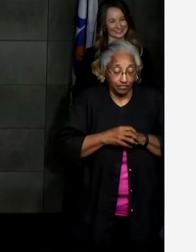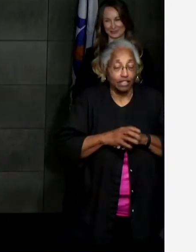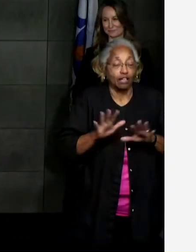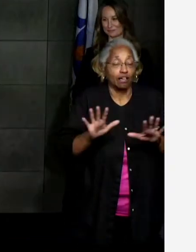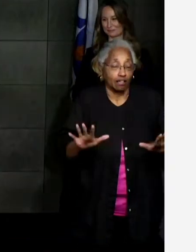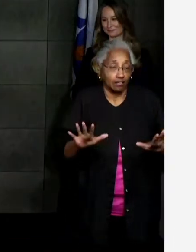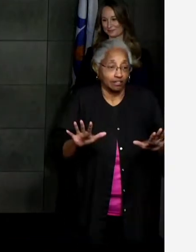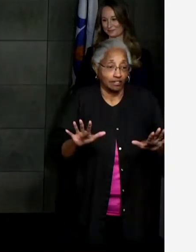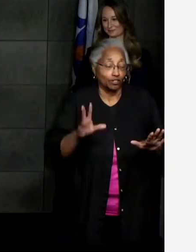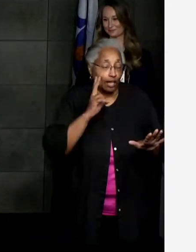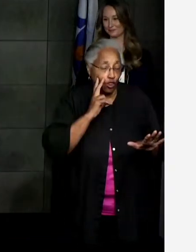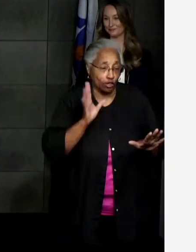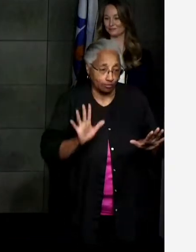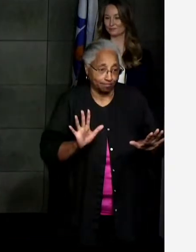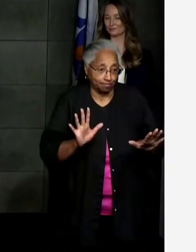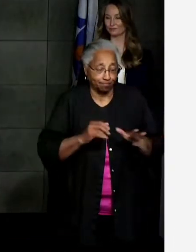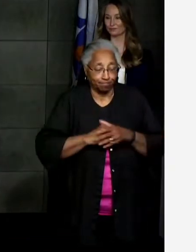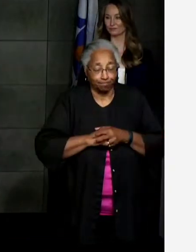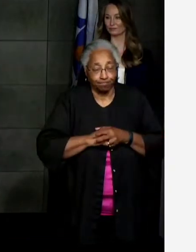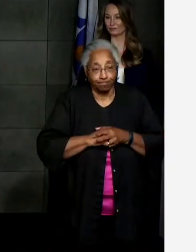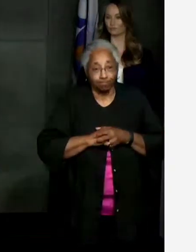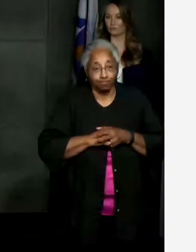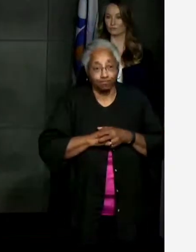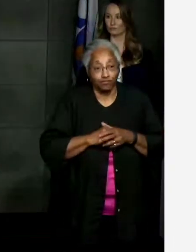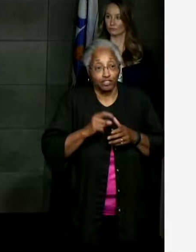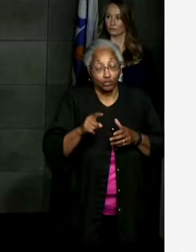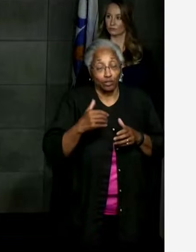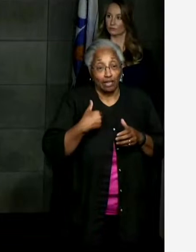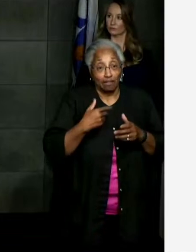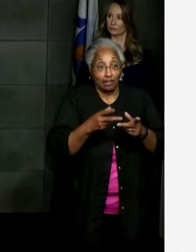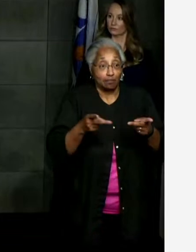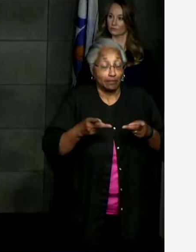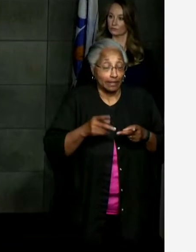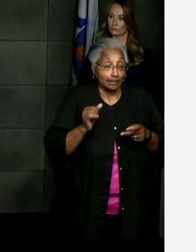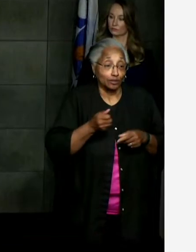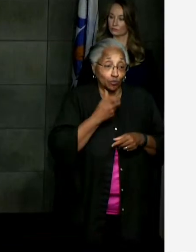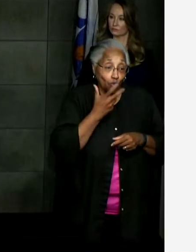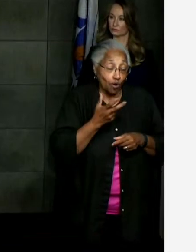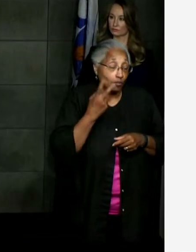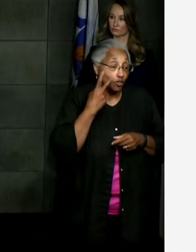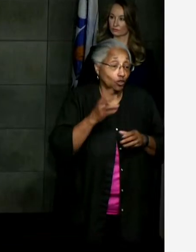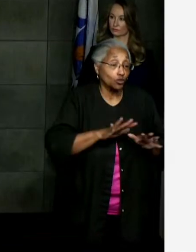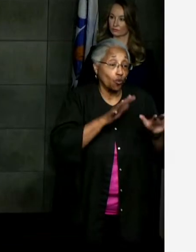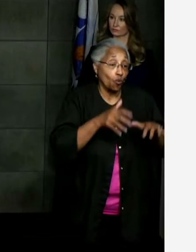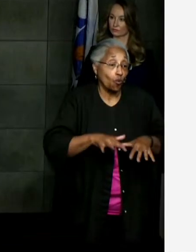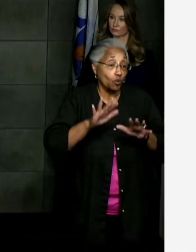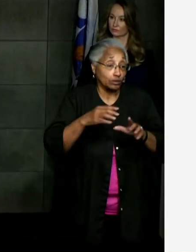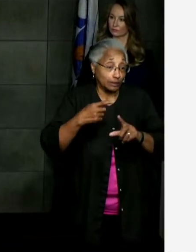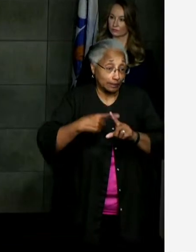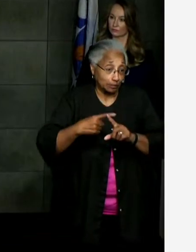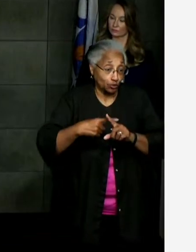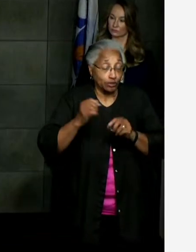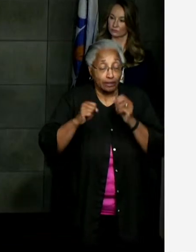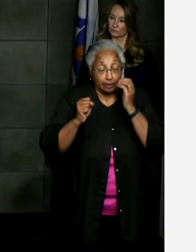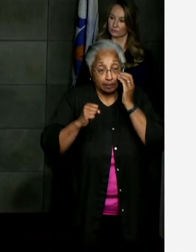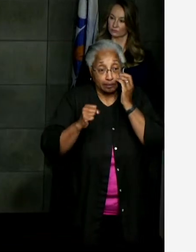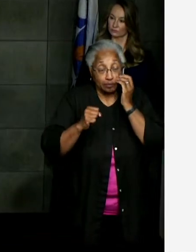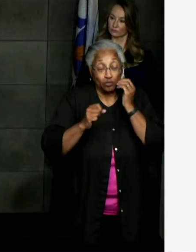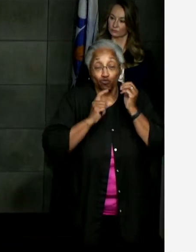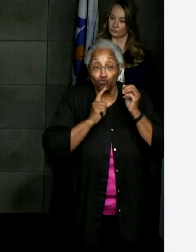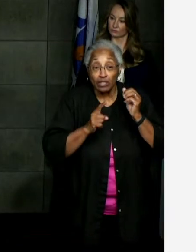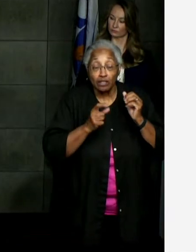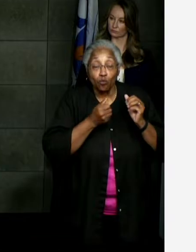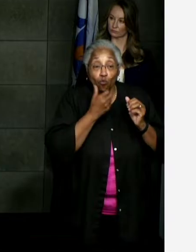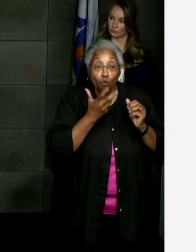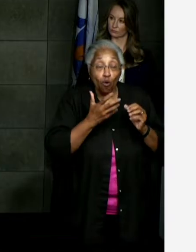Look, you got, when you have a planet that's warmer, you look at the ocean temperatures could be impacted by that. So yeah, and really the